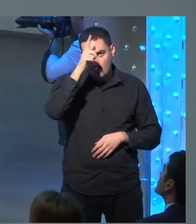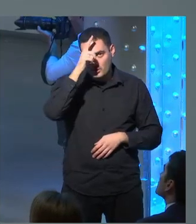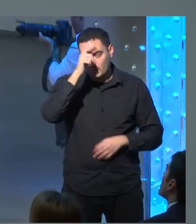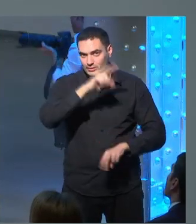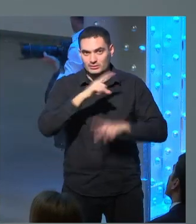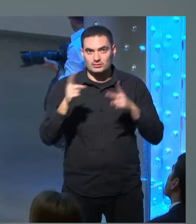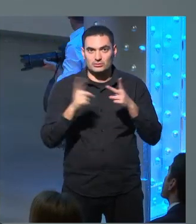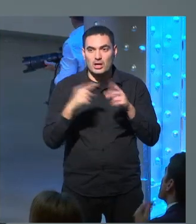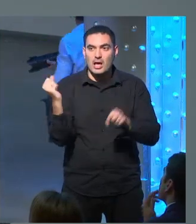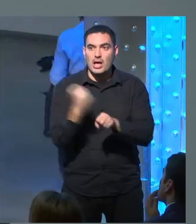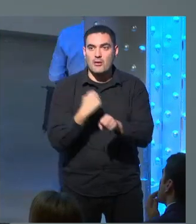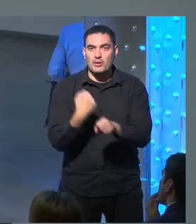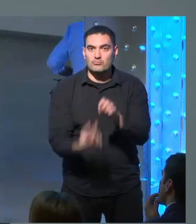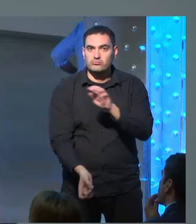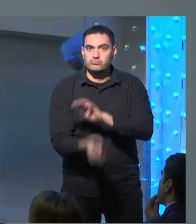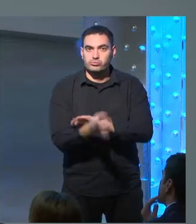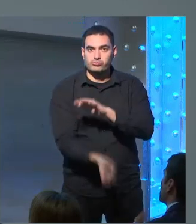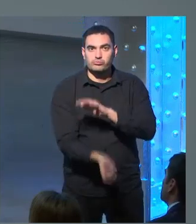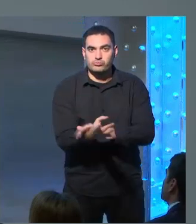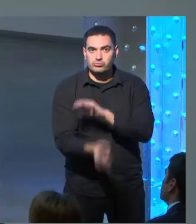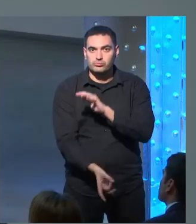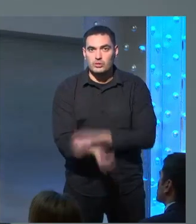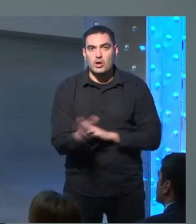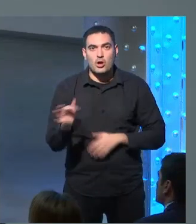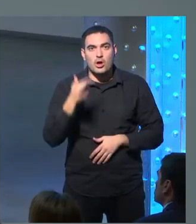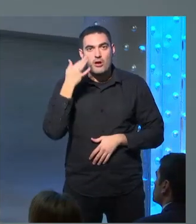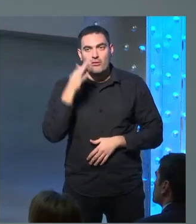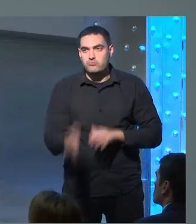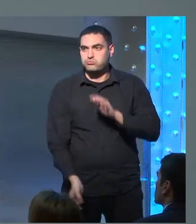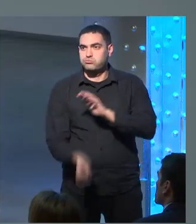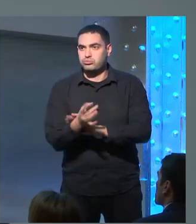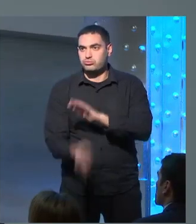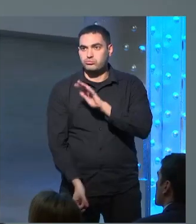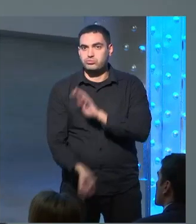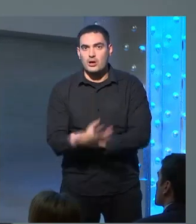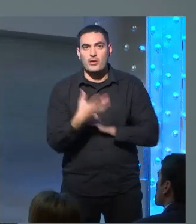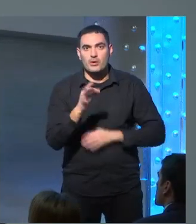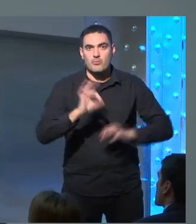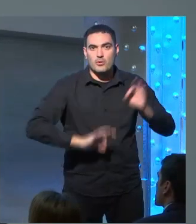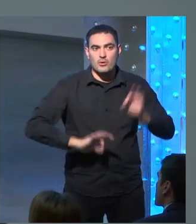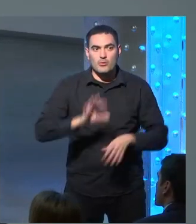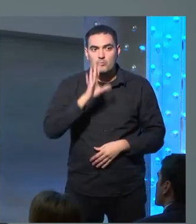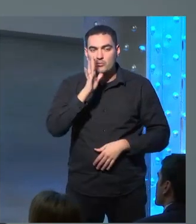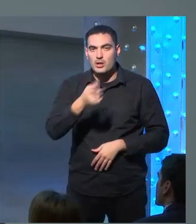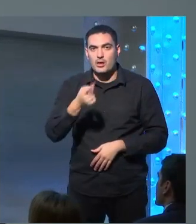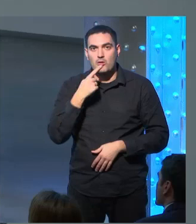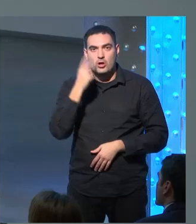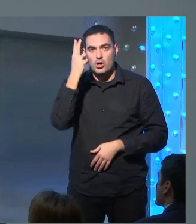that 25% more than Germany, that is a second country, and by 50% faster